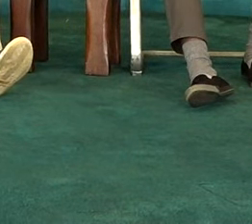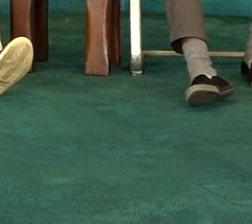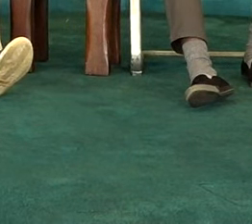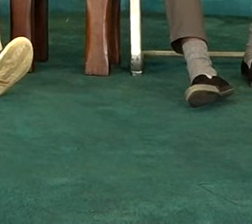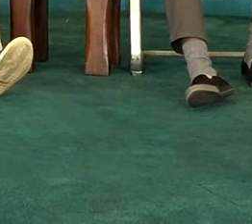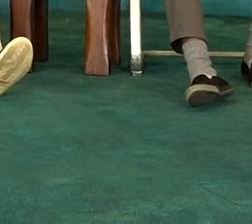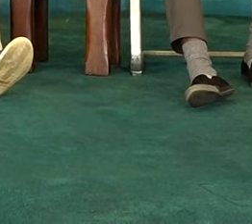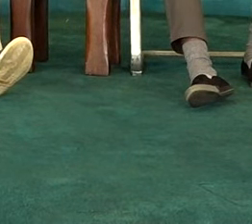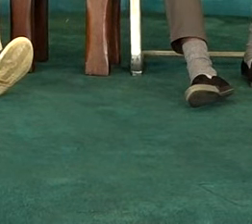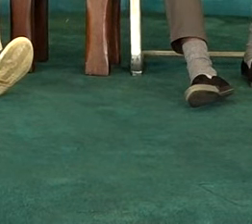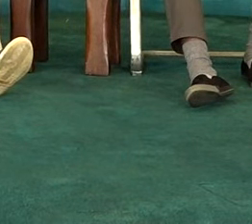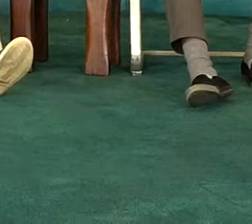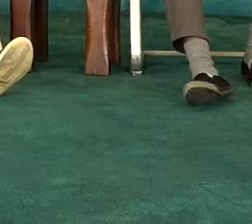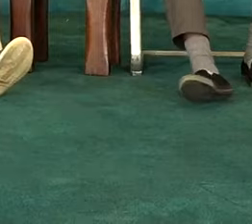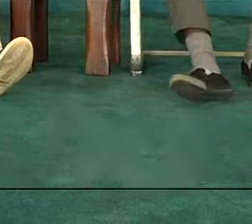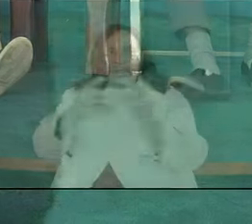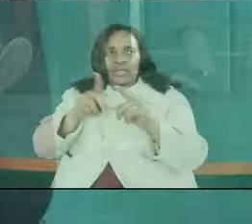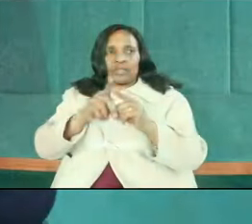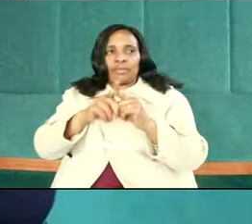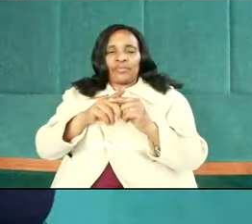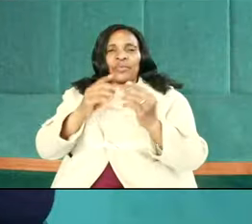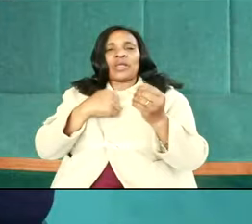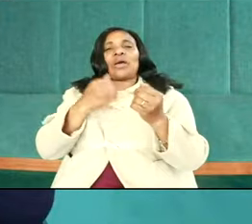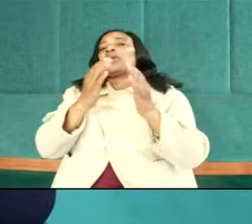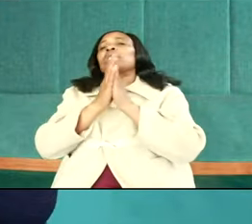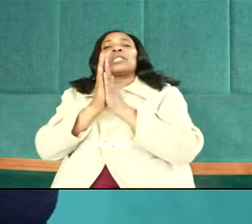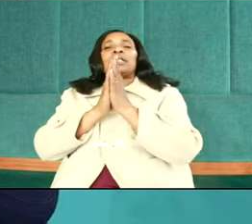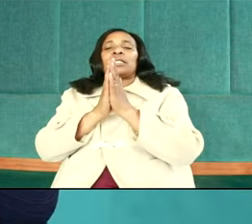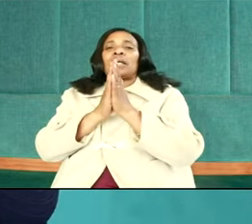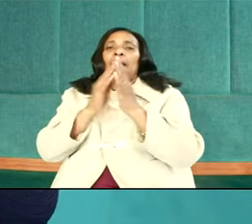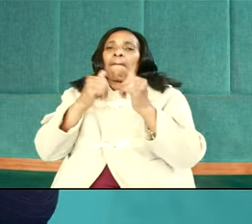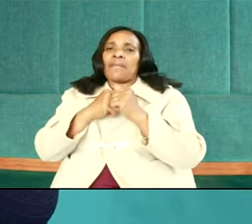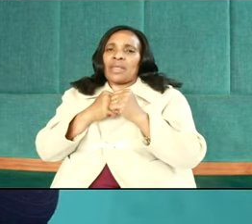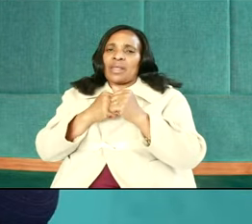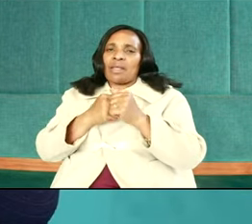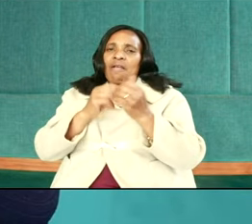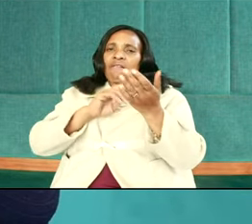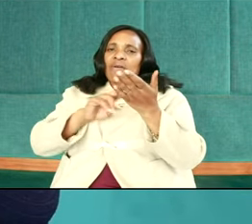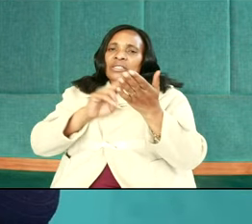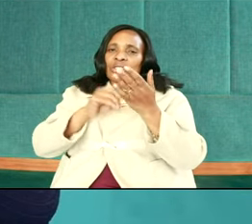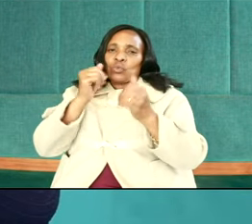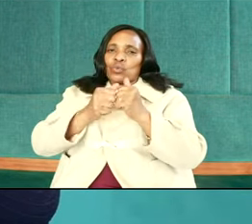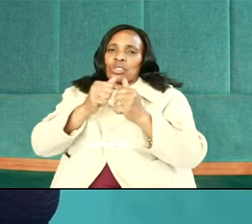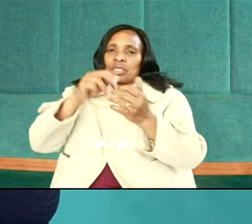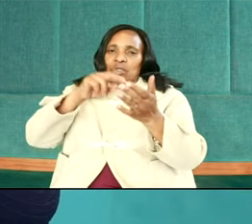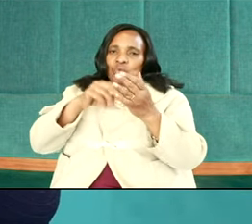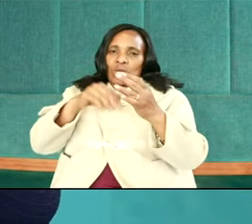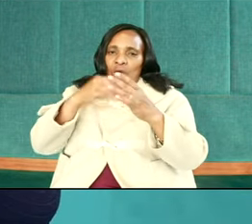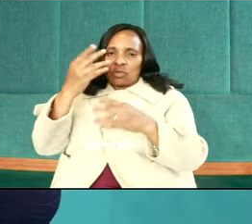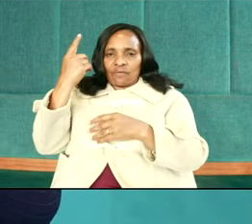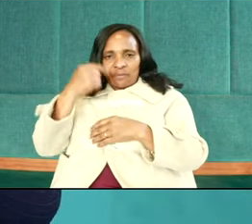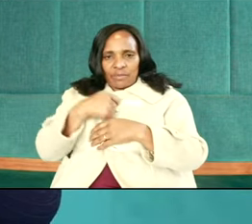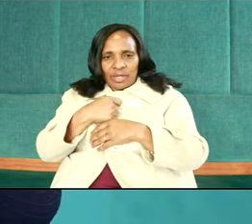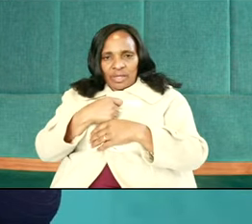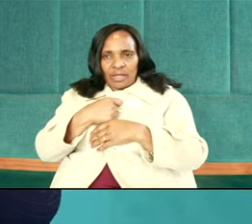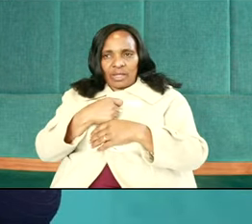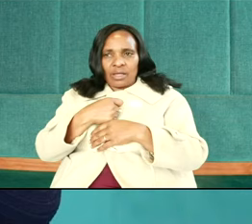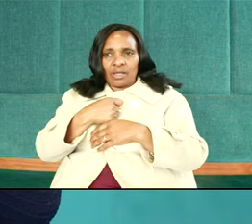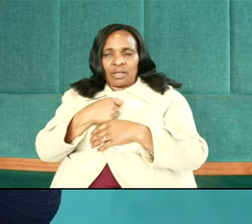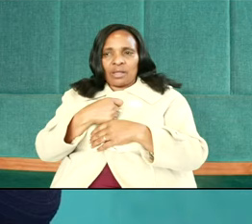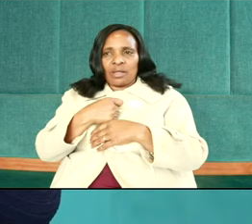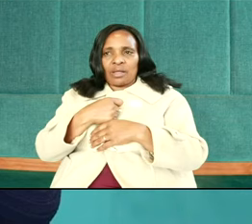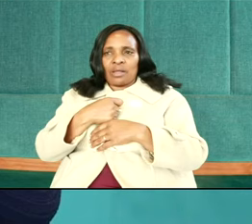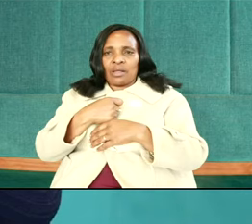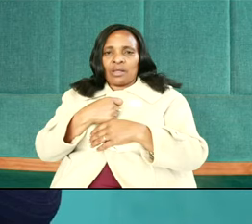as well. Interesting, yeah. So the punchline that stood out for me